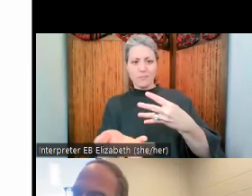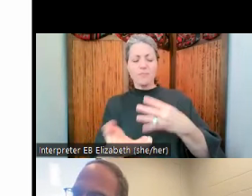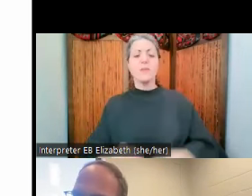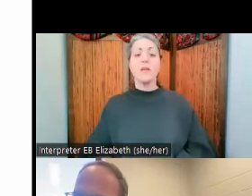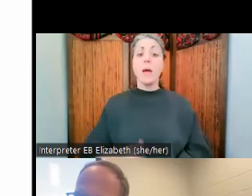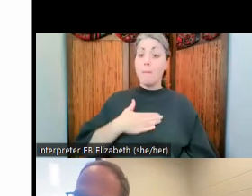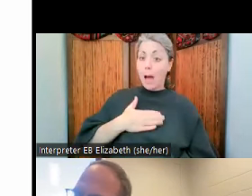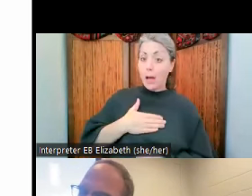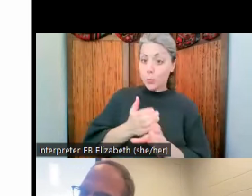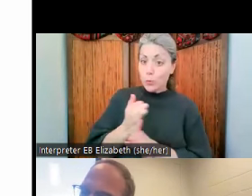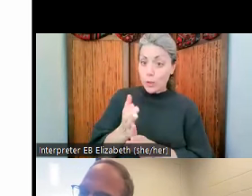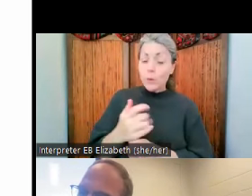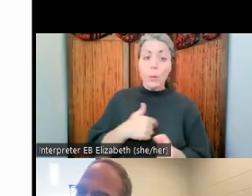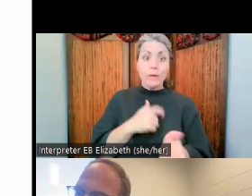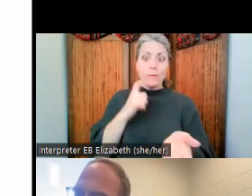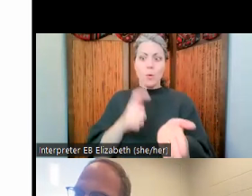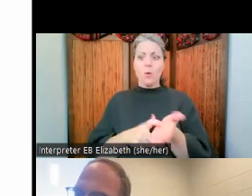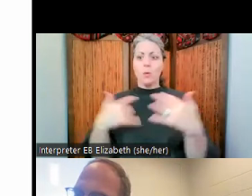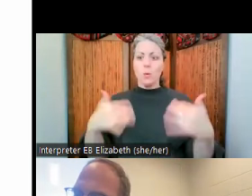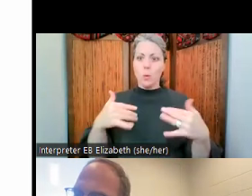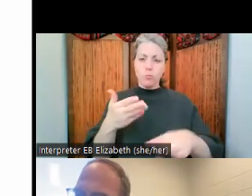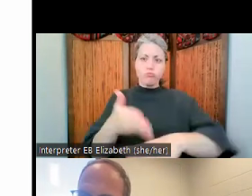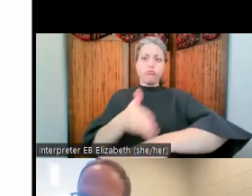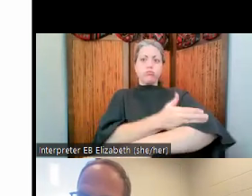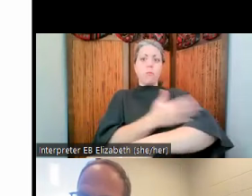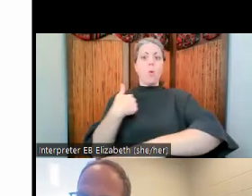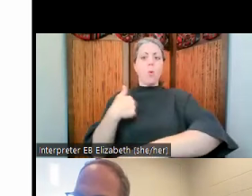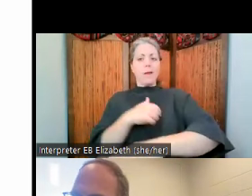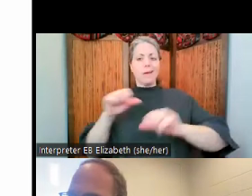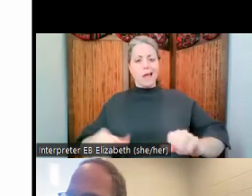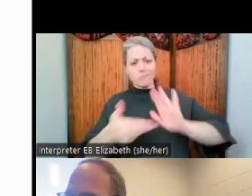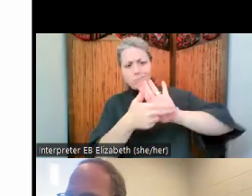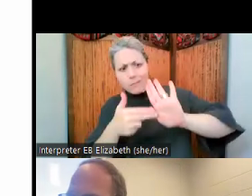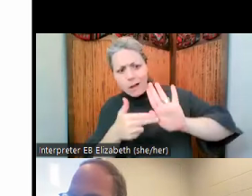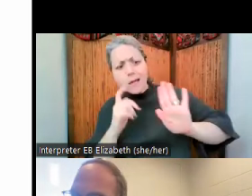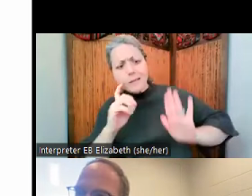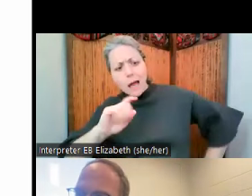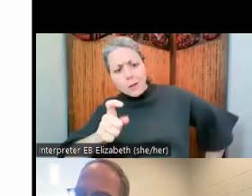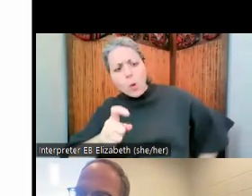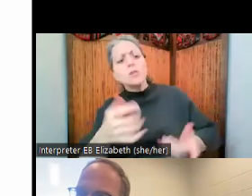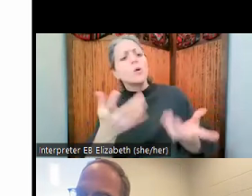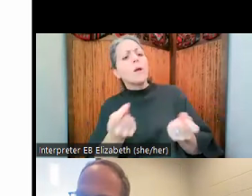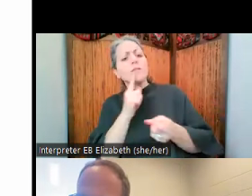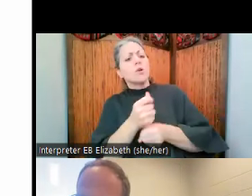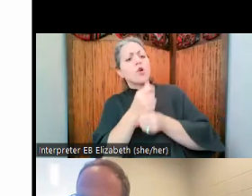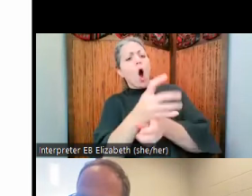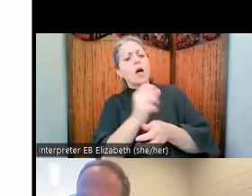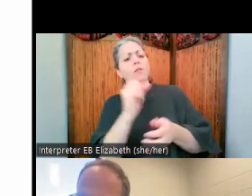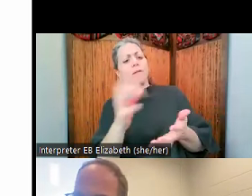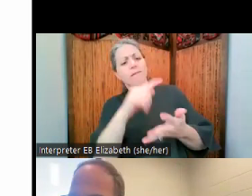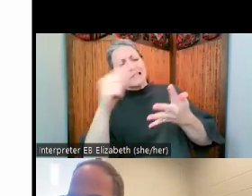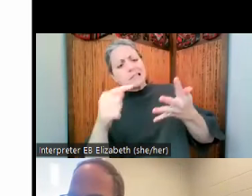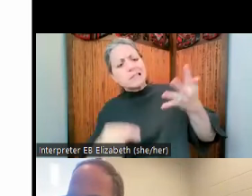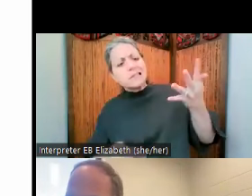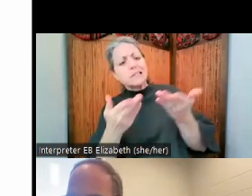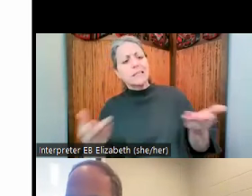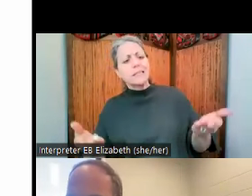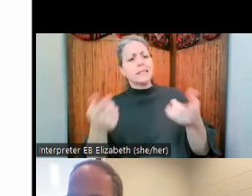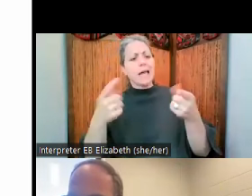a dramatic improvement in our ability to diagnose the underlying cause of many of these